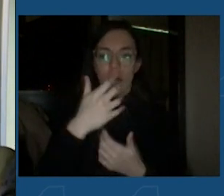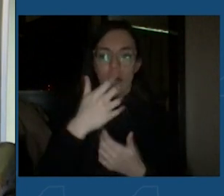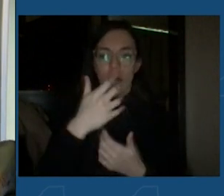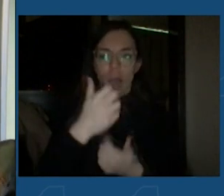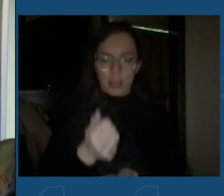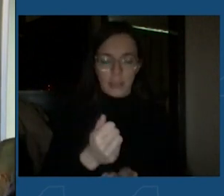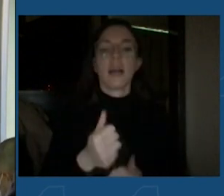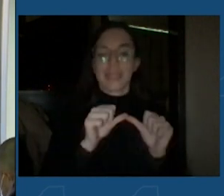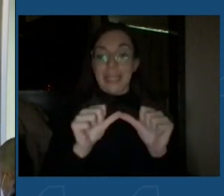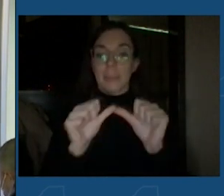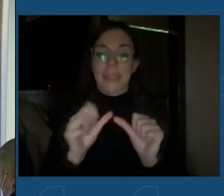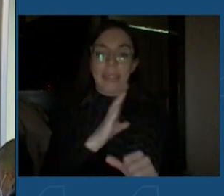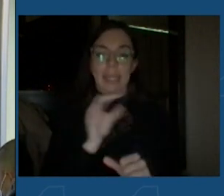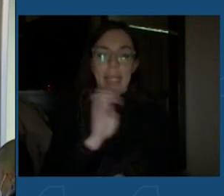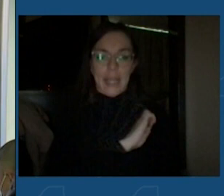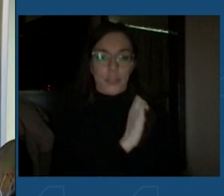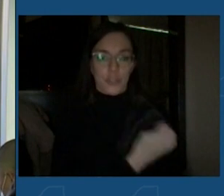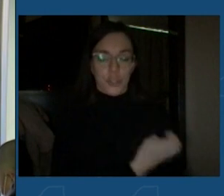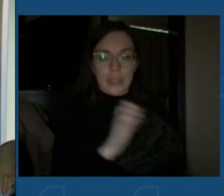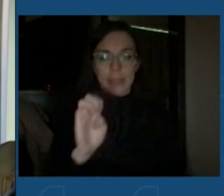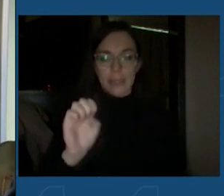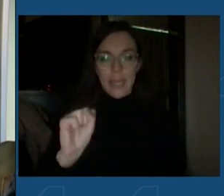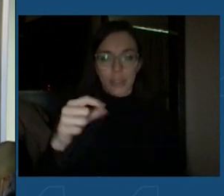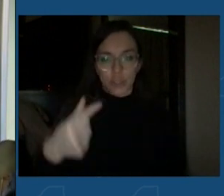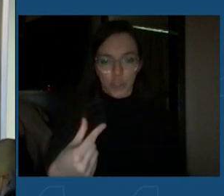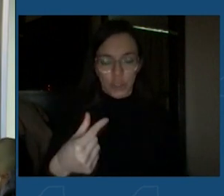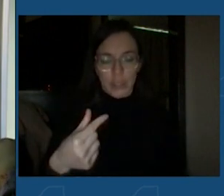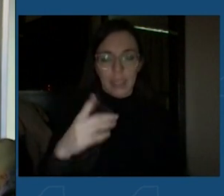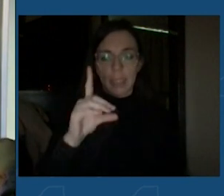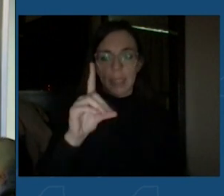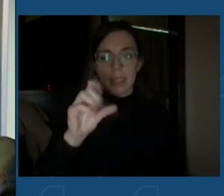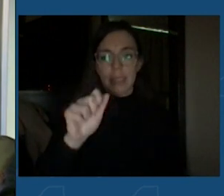and ESG, Dana Robin Schneider.